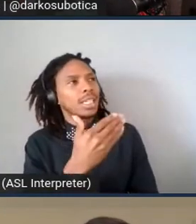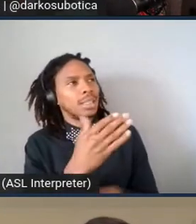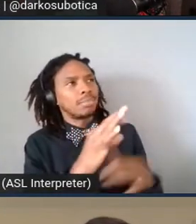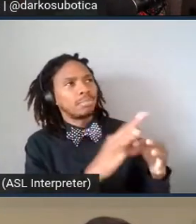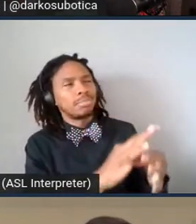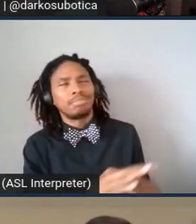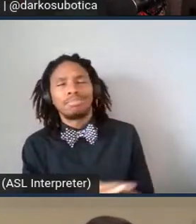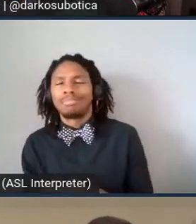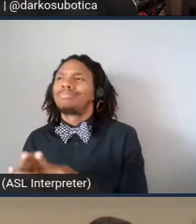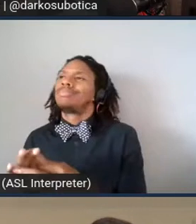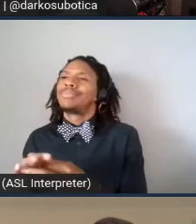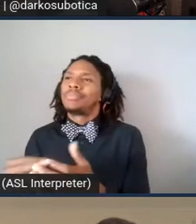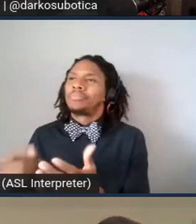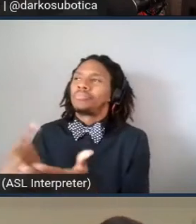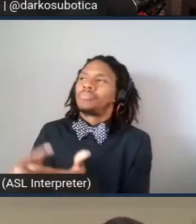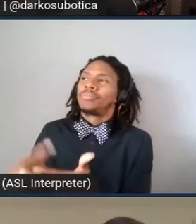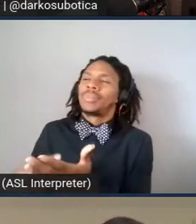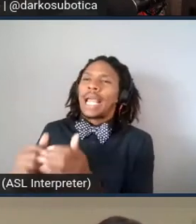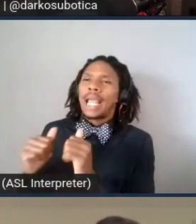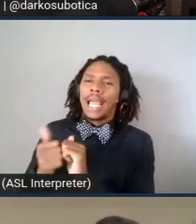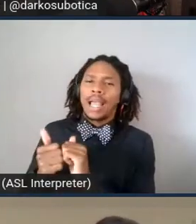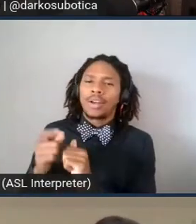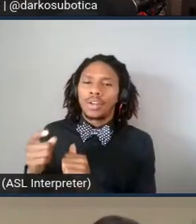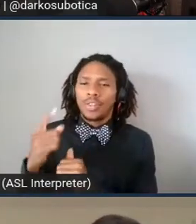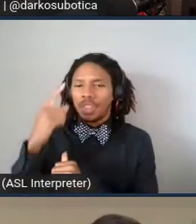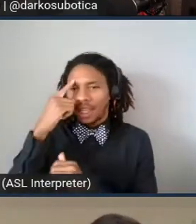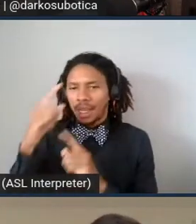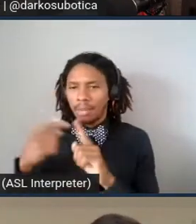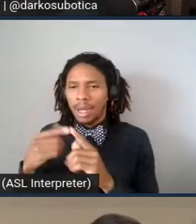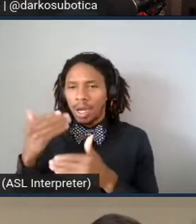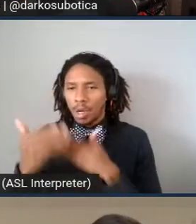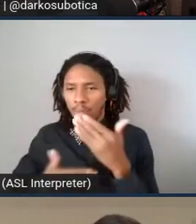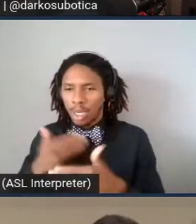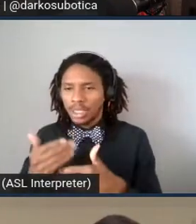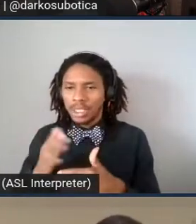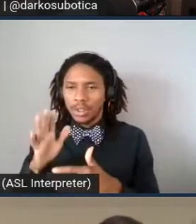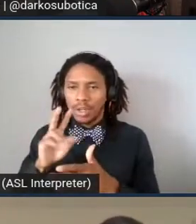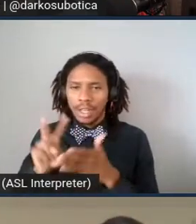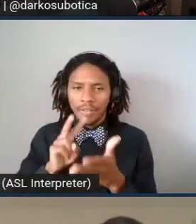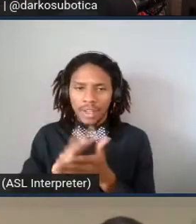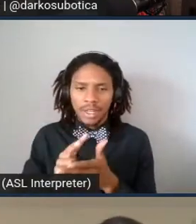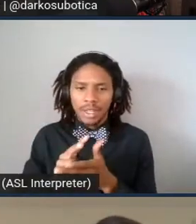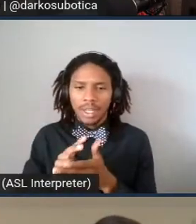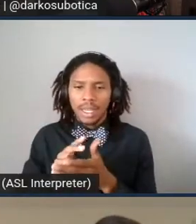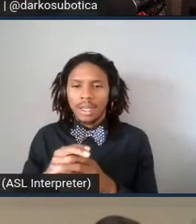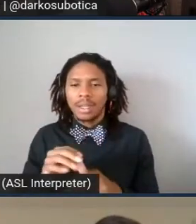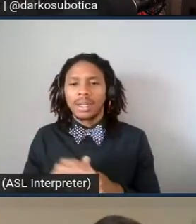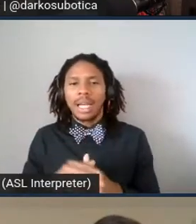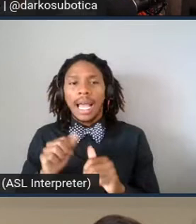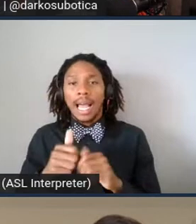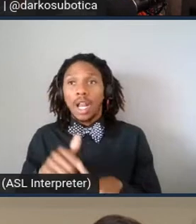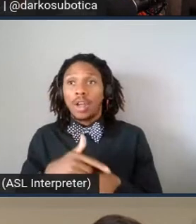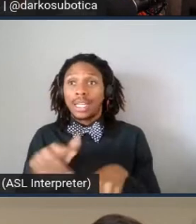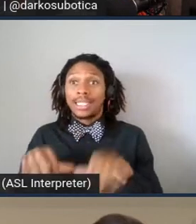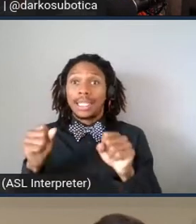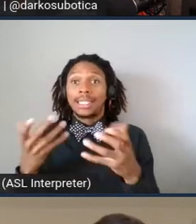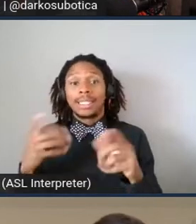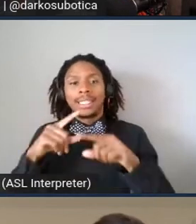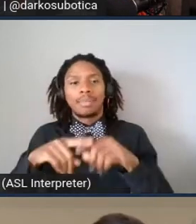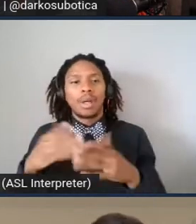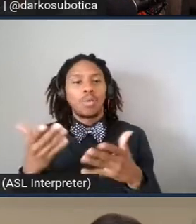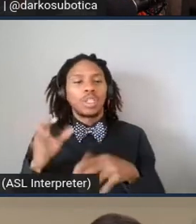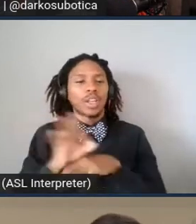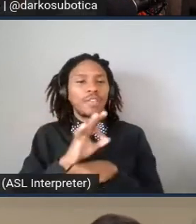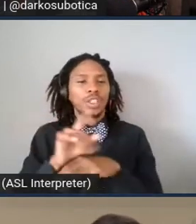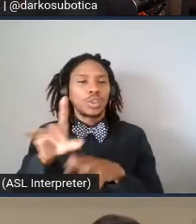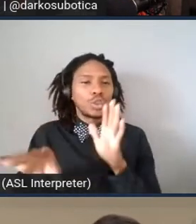into how you would actually think about processing your video. How long it takes might depend on what features you